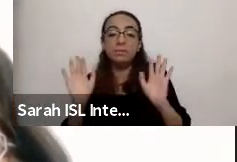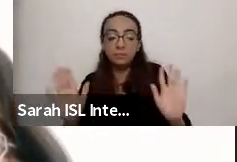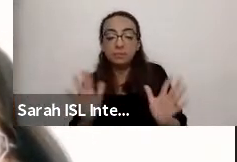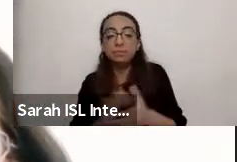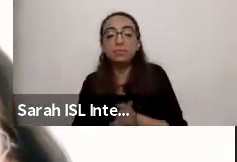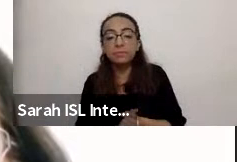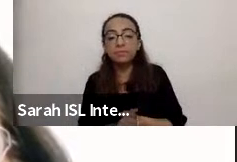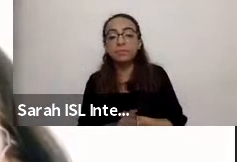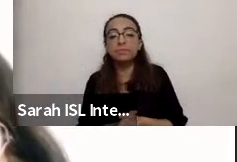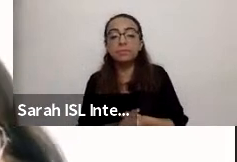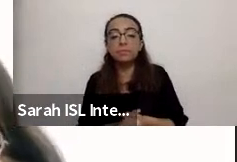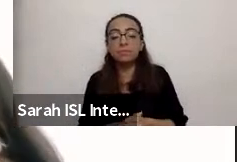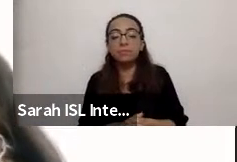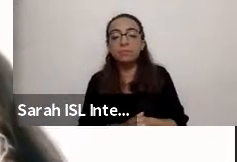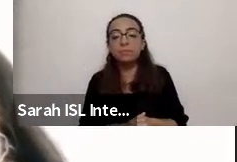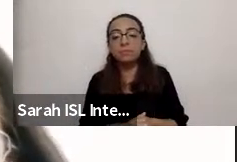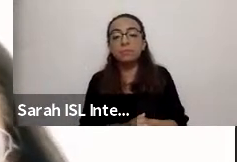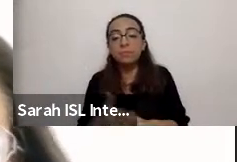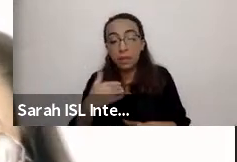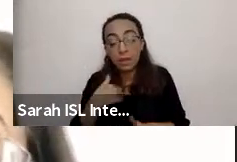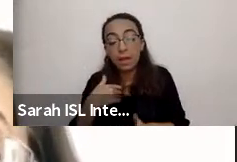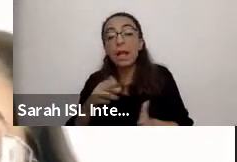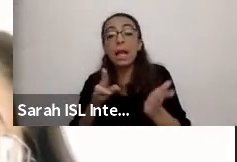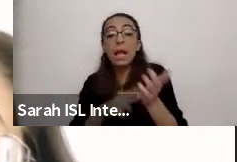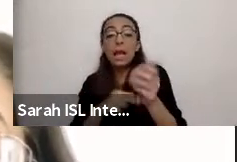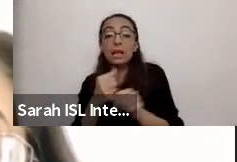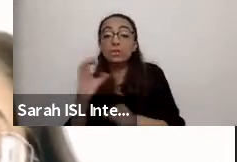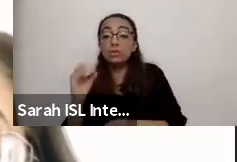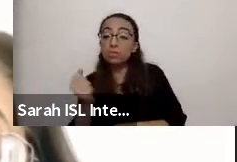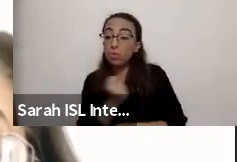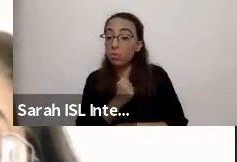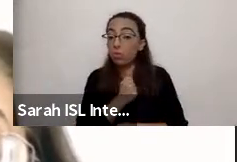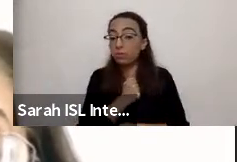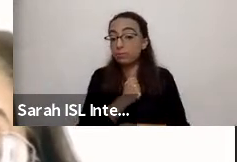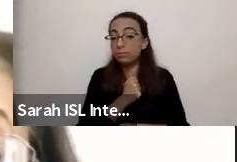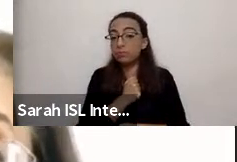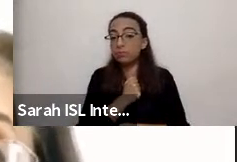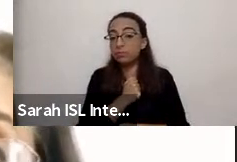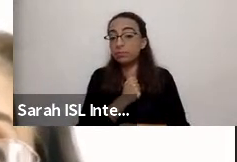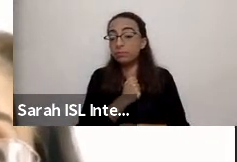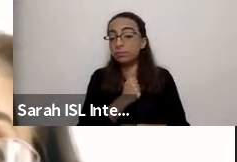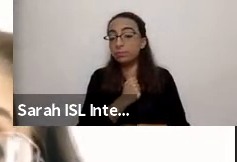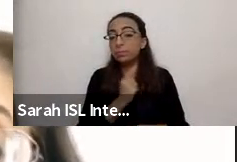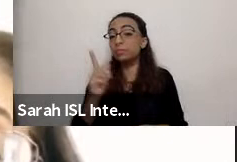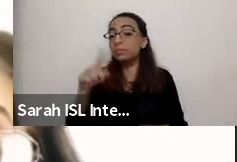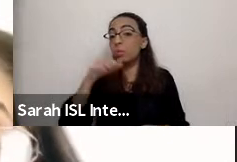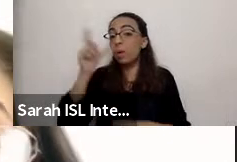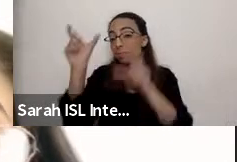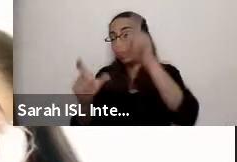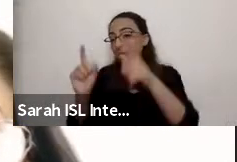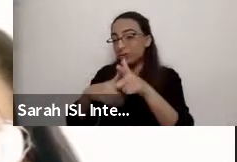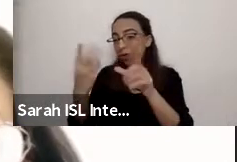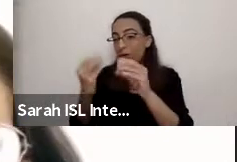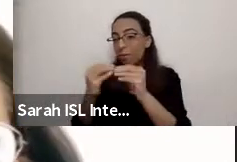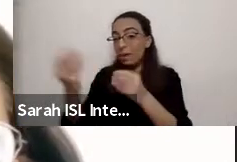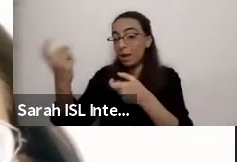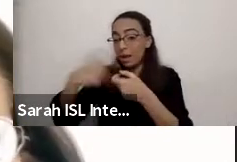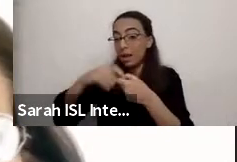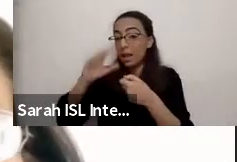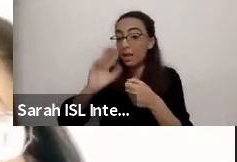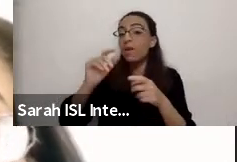unit. We are also one of the few NGOs whose beneficiaries are covered under